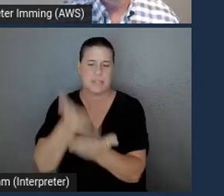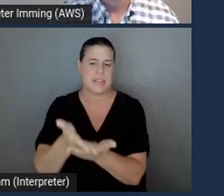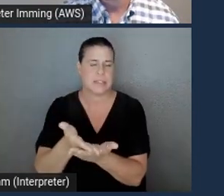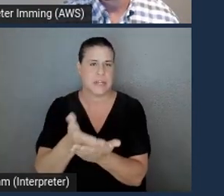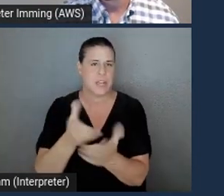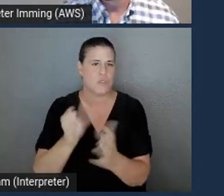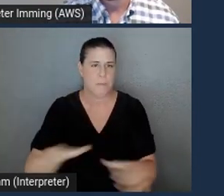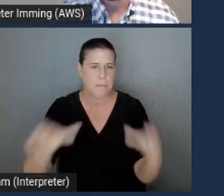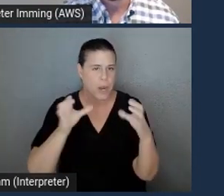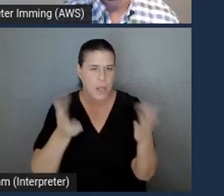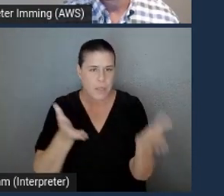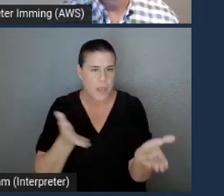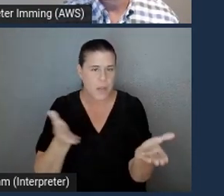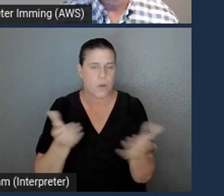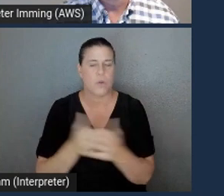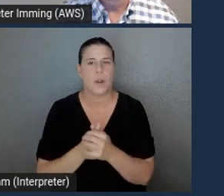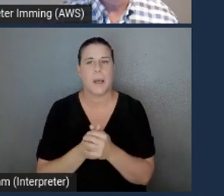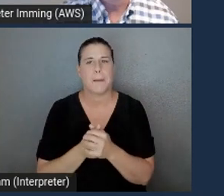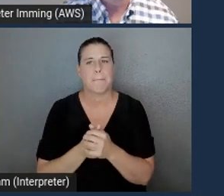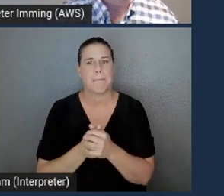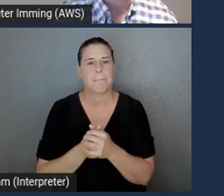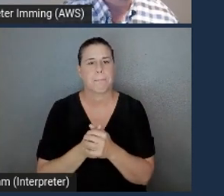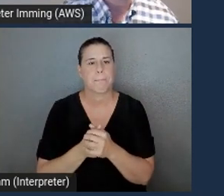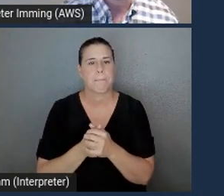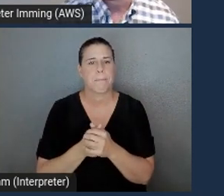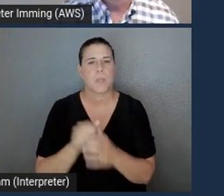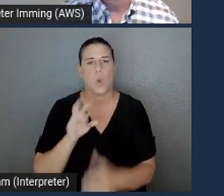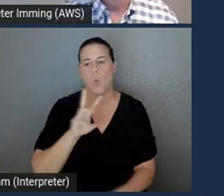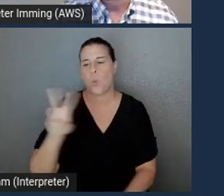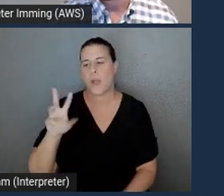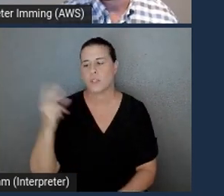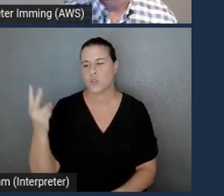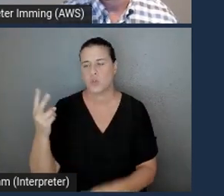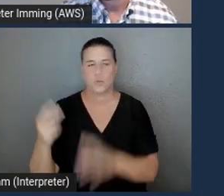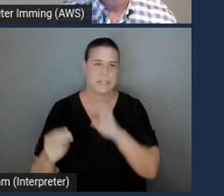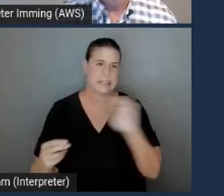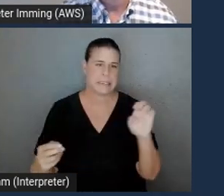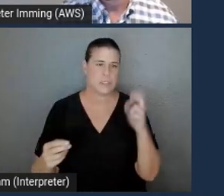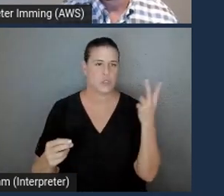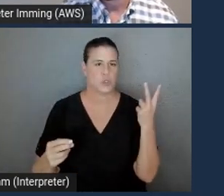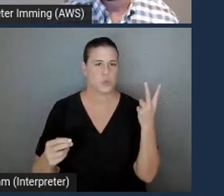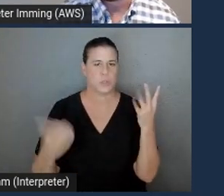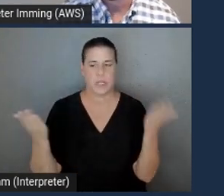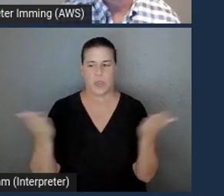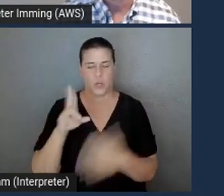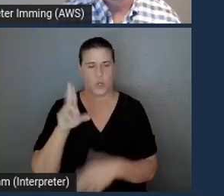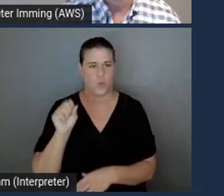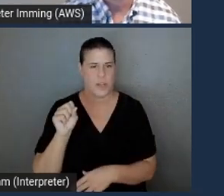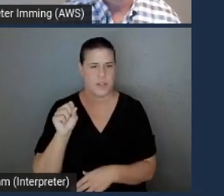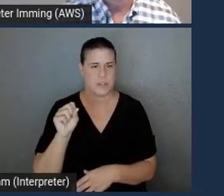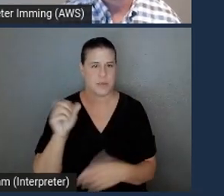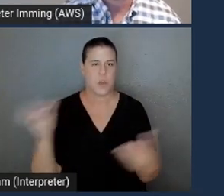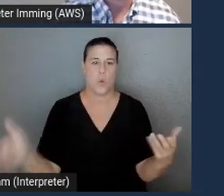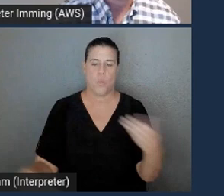here, one in West 2 and one in East 2 here in the US. We'll add those